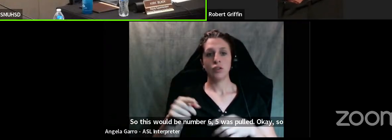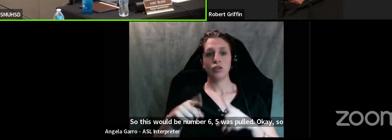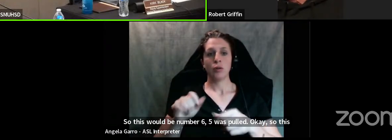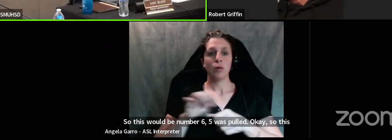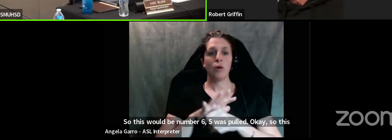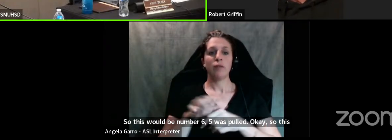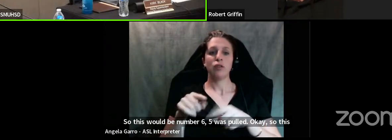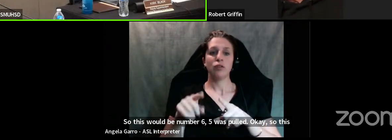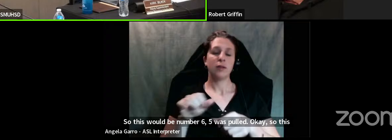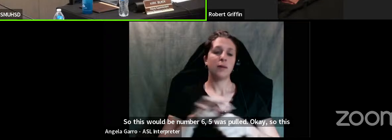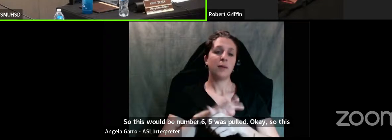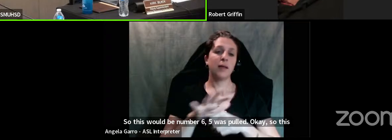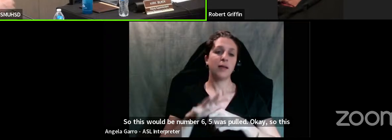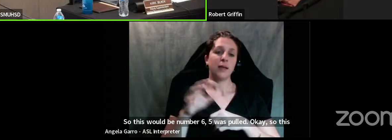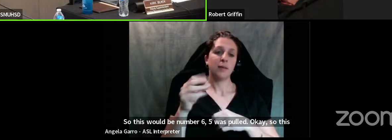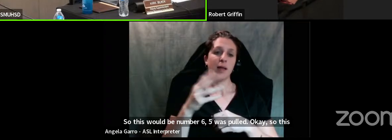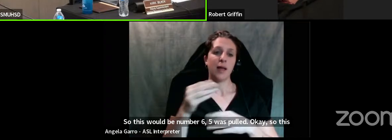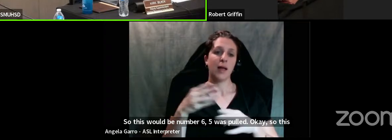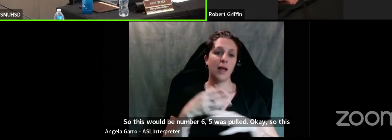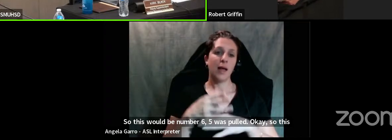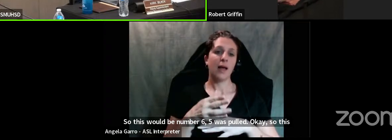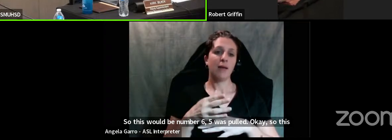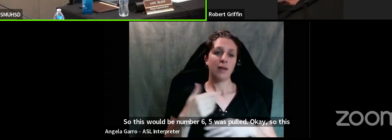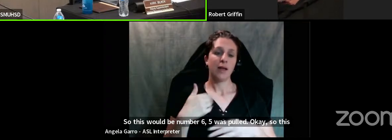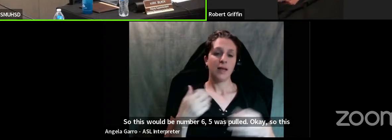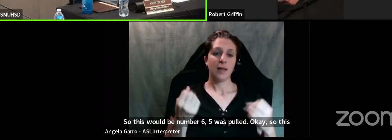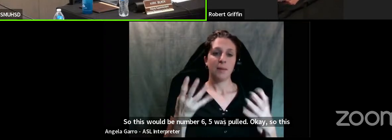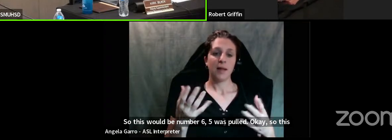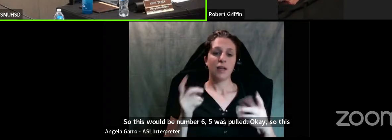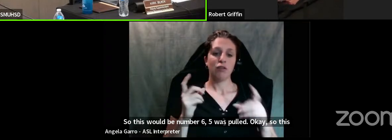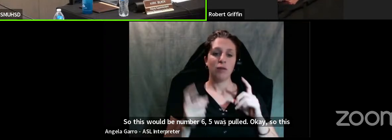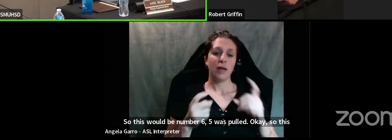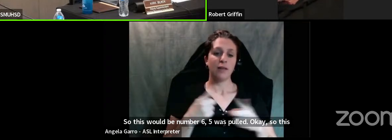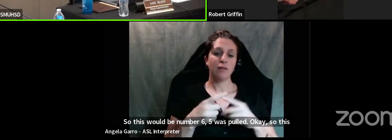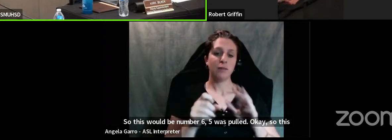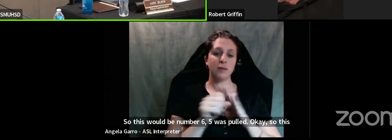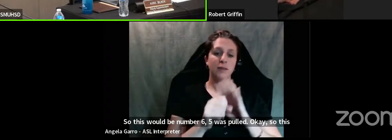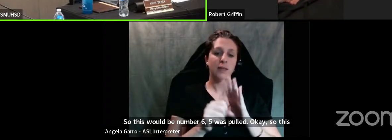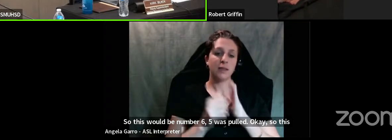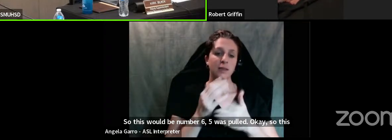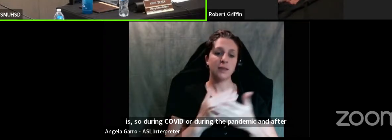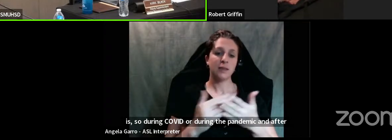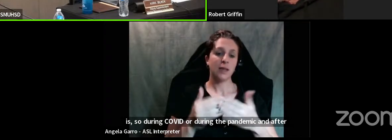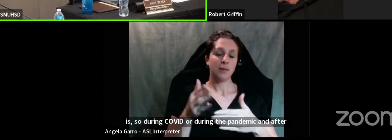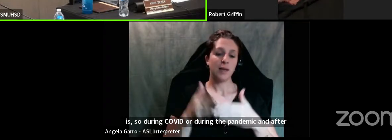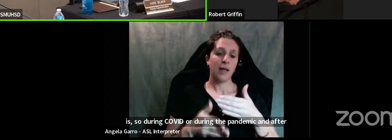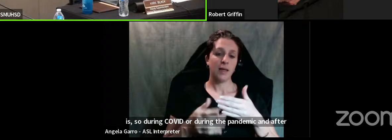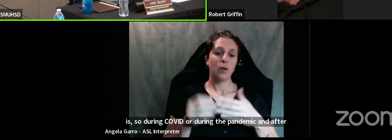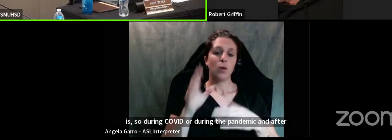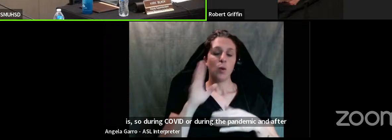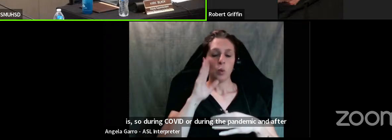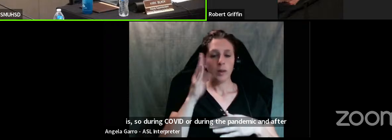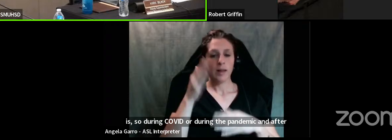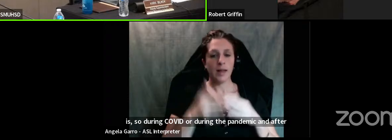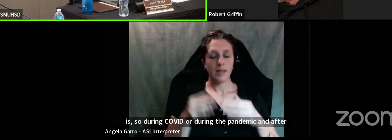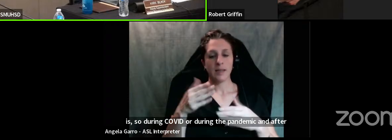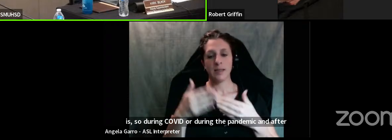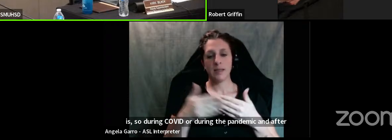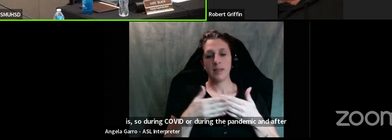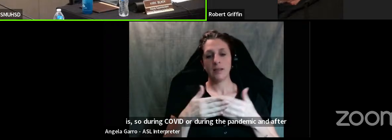during the pandemic and after, there were many grants from the state. Some of those have ended or will end in the near